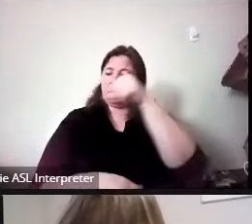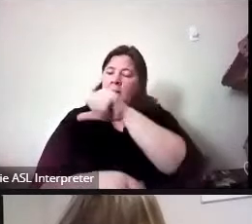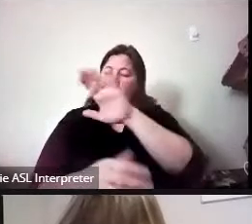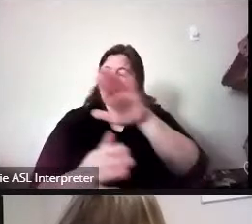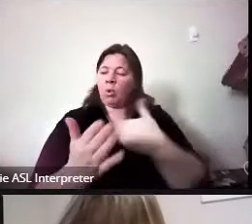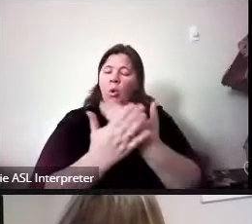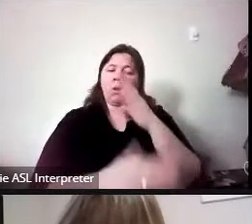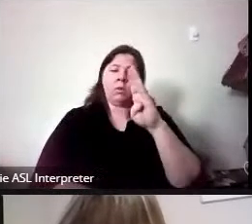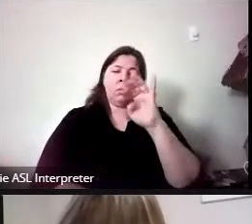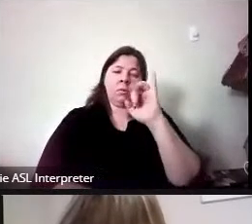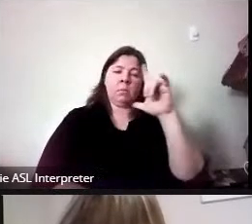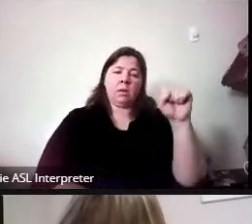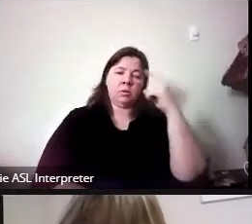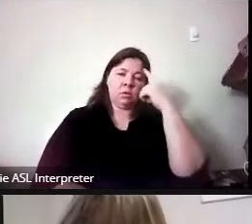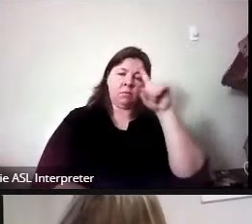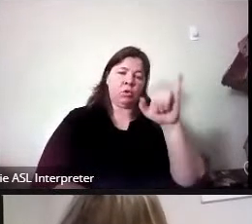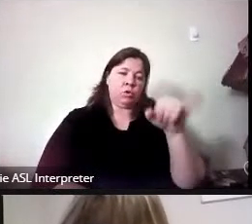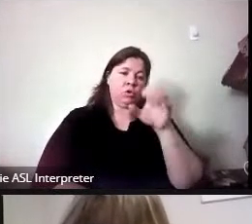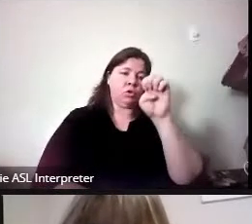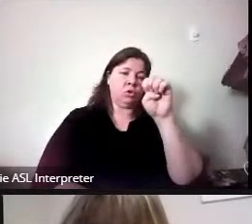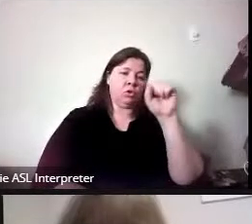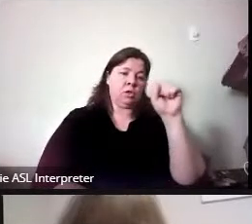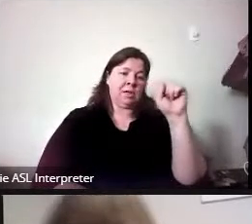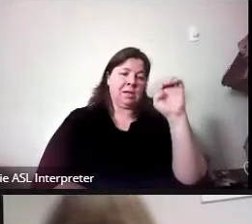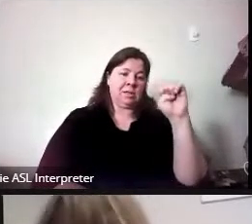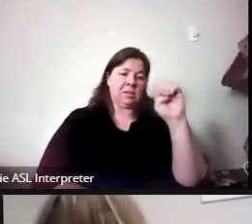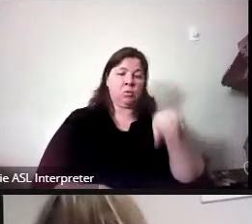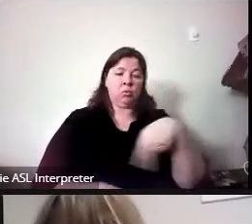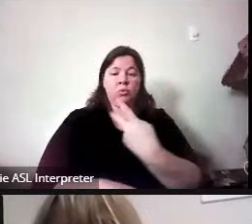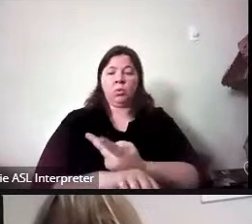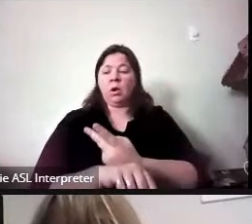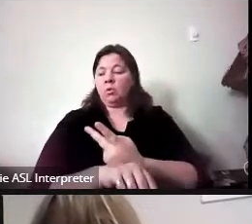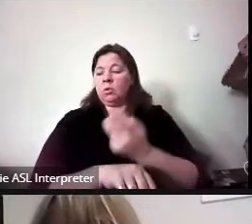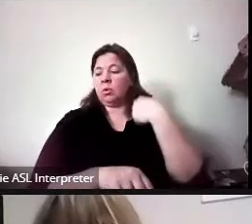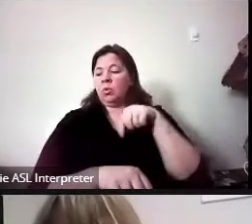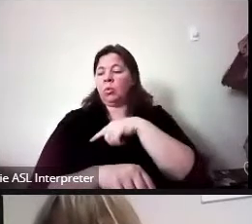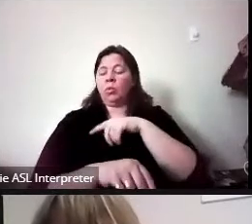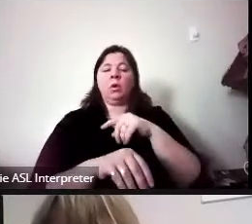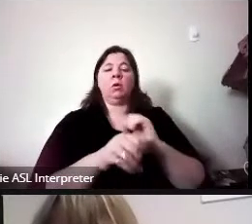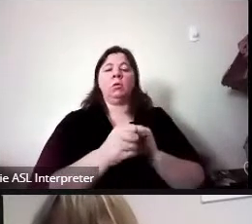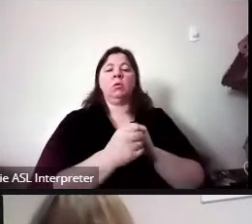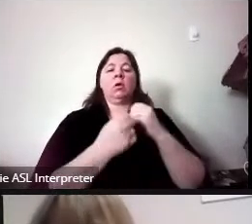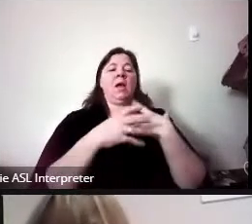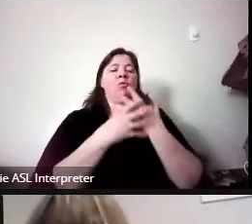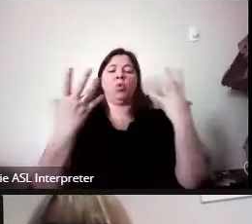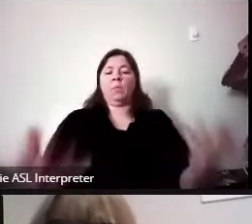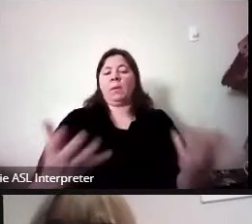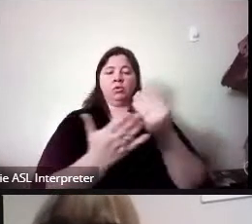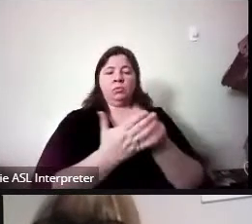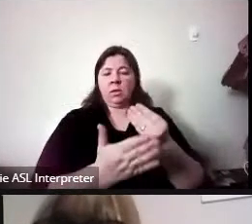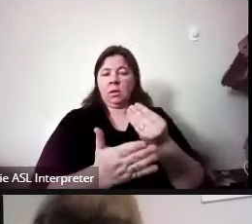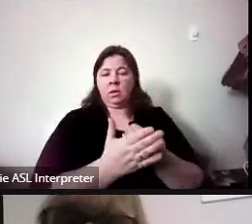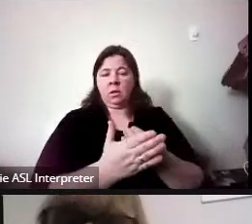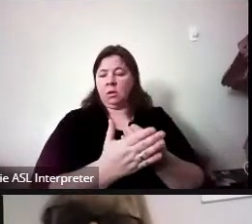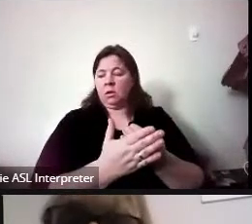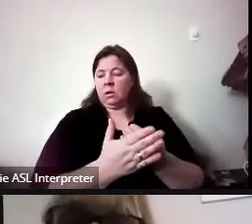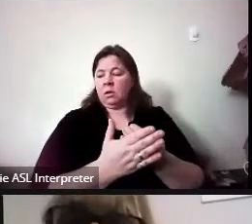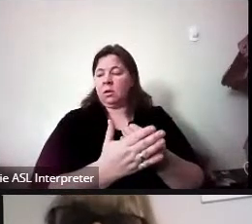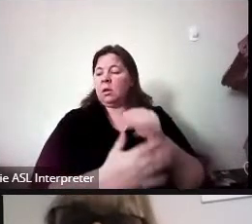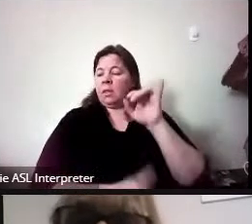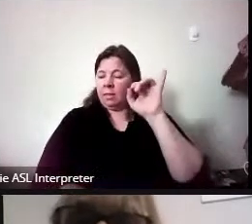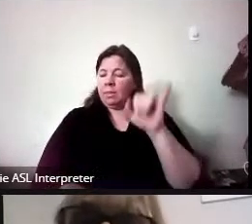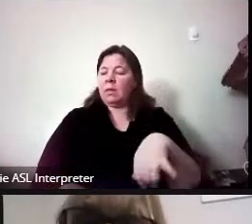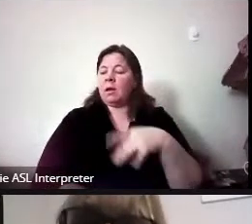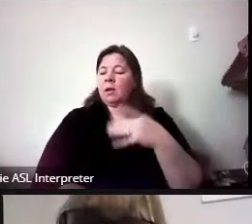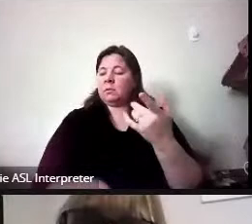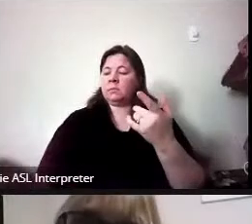for Jesse and everything. And within 2 hours, we were overflowing with money, Wow, that's fantastic.